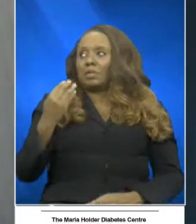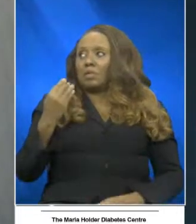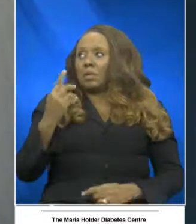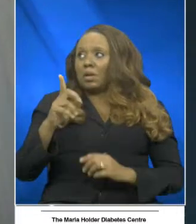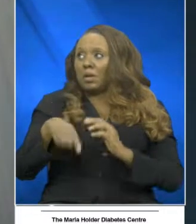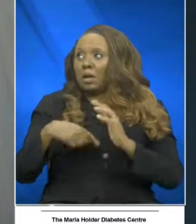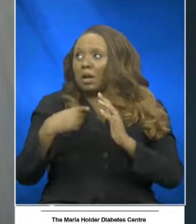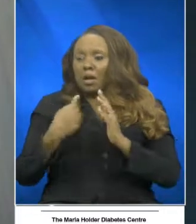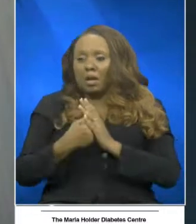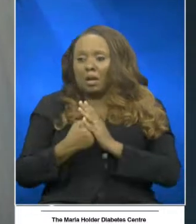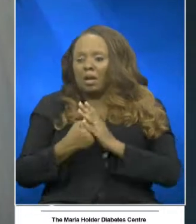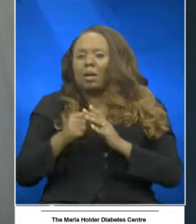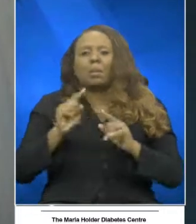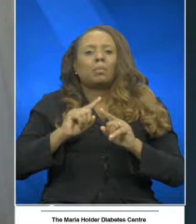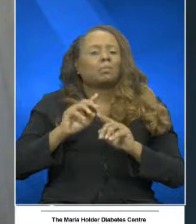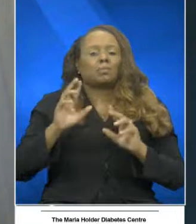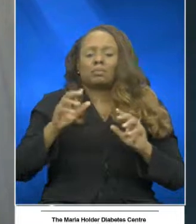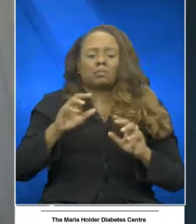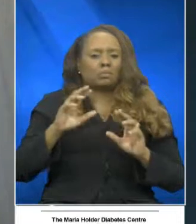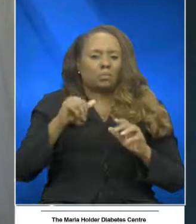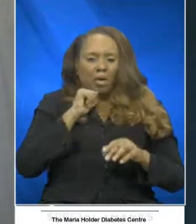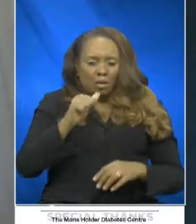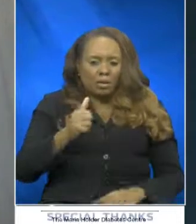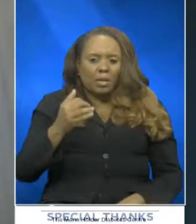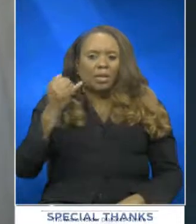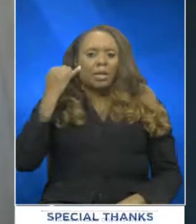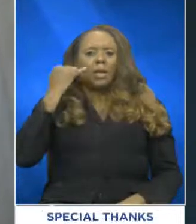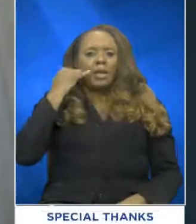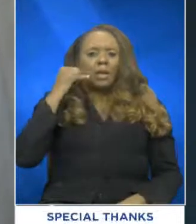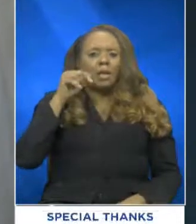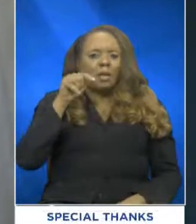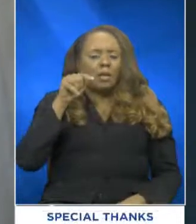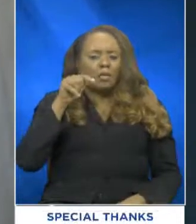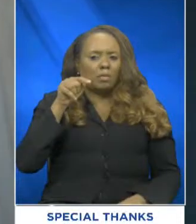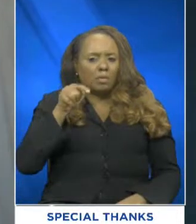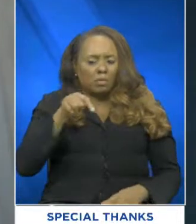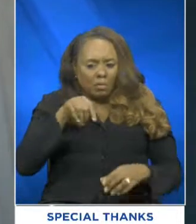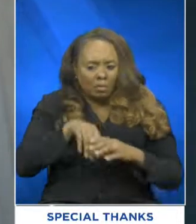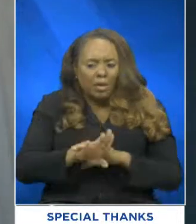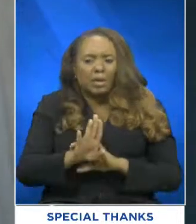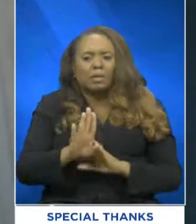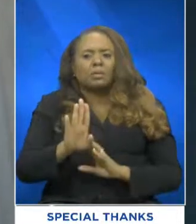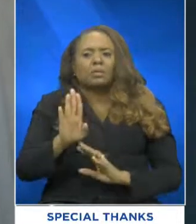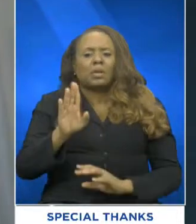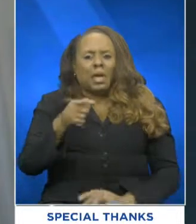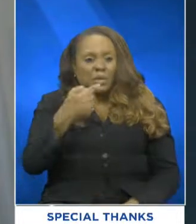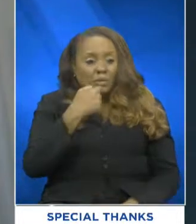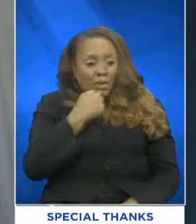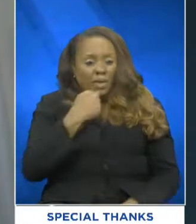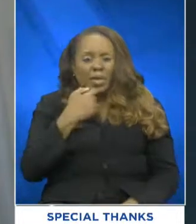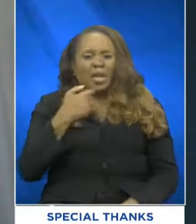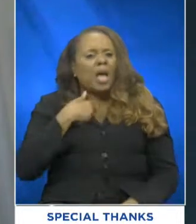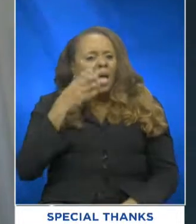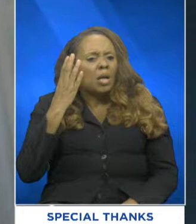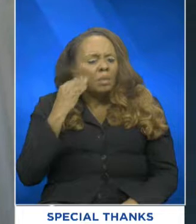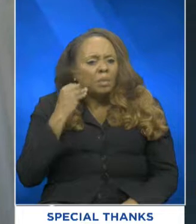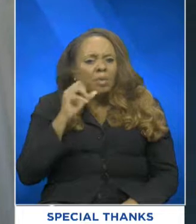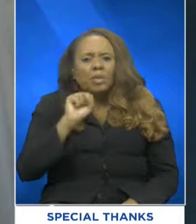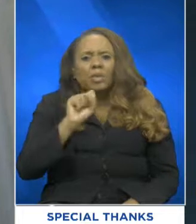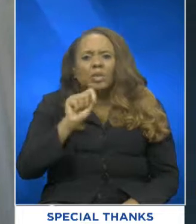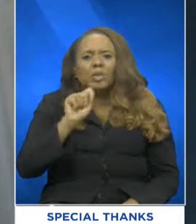the patient has been identified as having a stroke, they are immediately, well, not immediately, but they are quickly